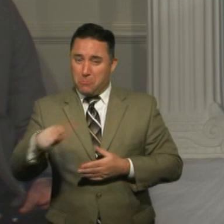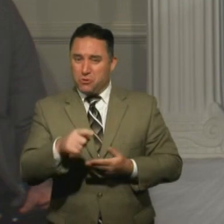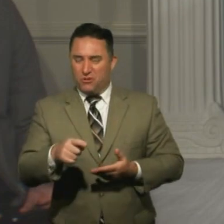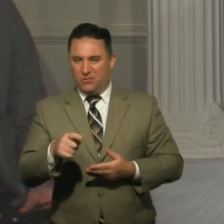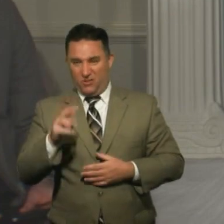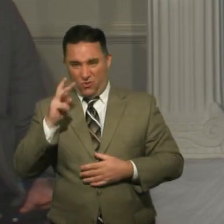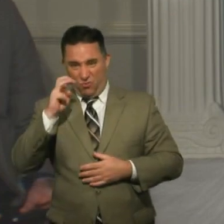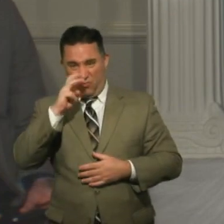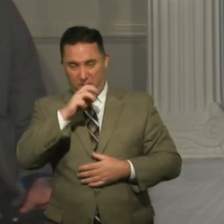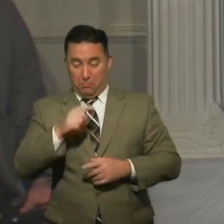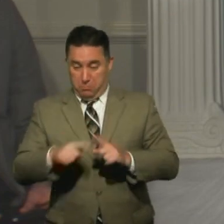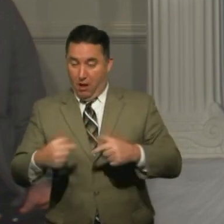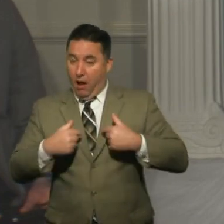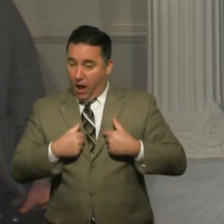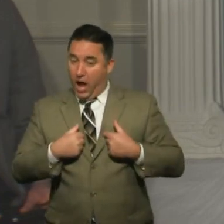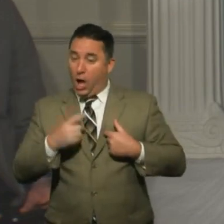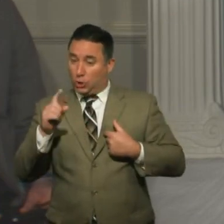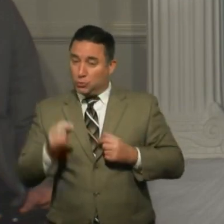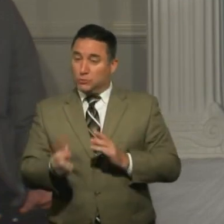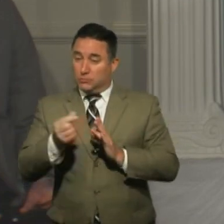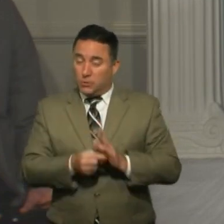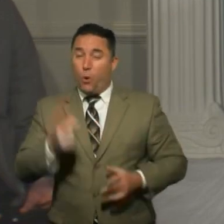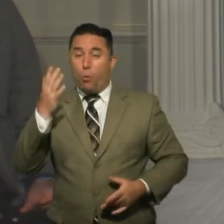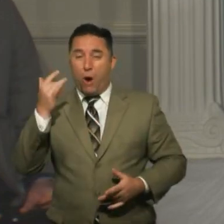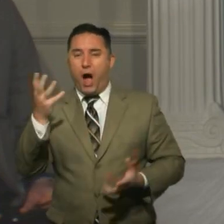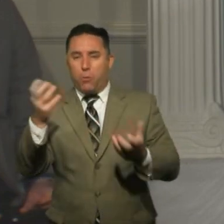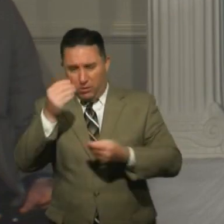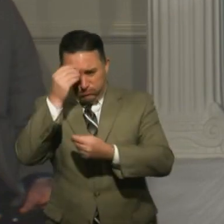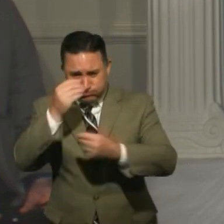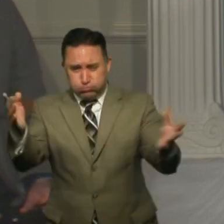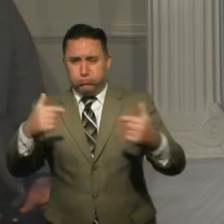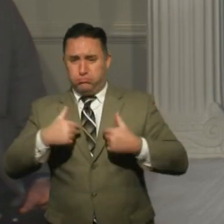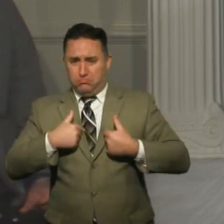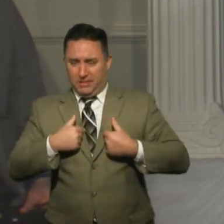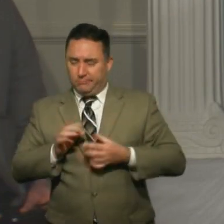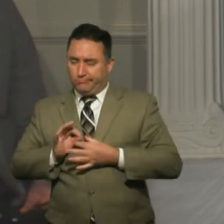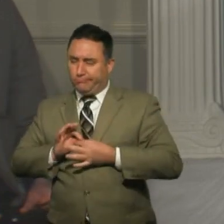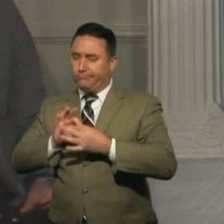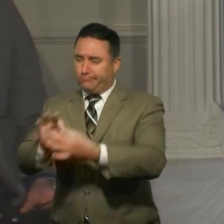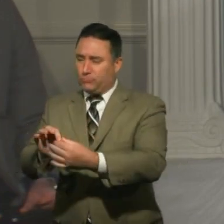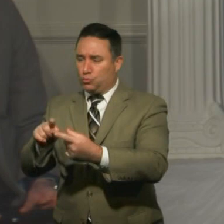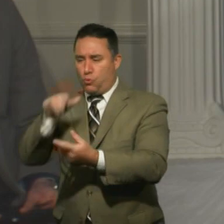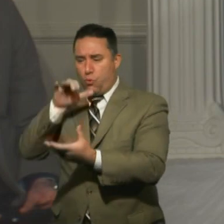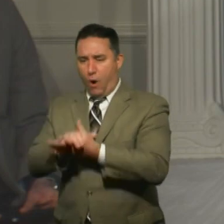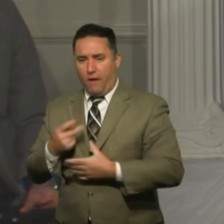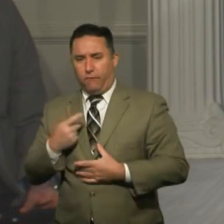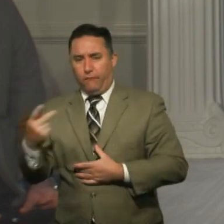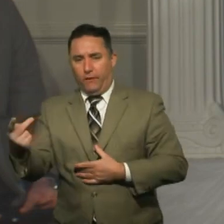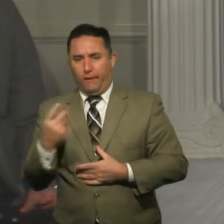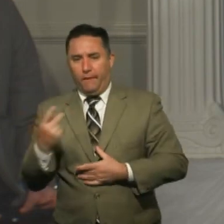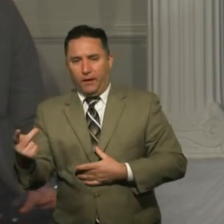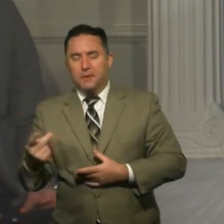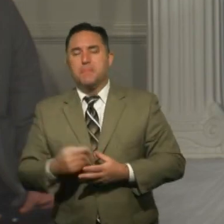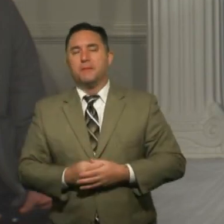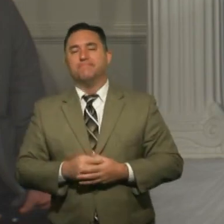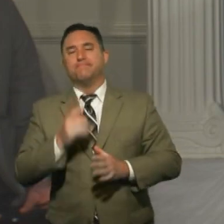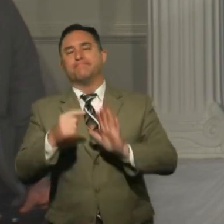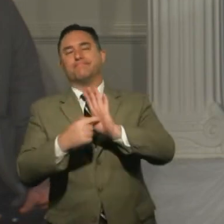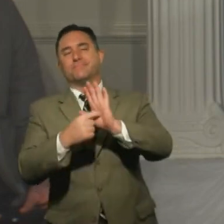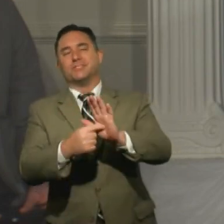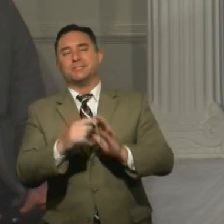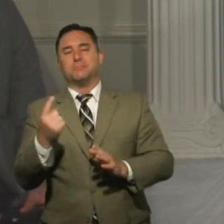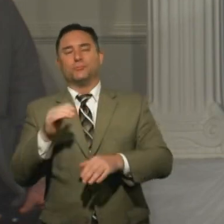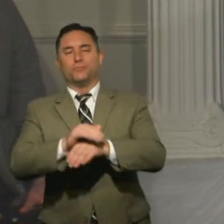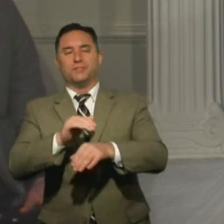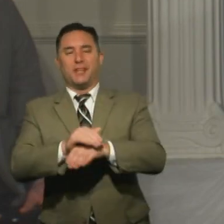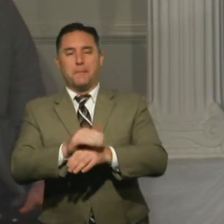pretty weird. But I do this because I want you to know that I'm attached to my wife. So what I was going to show you something